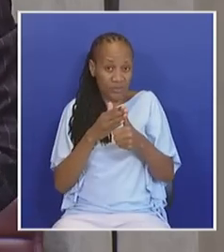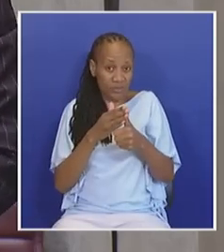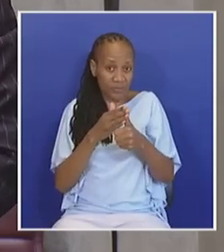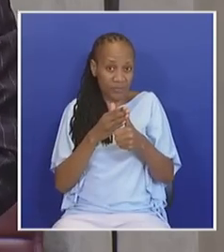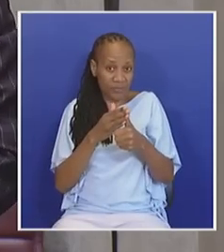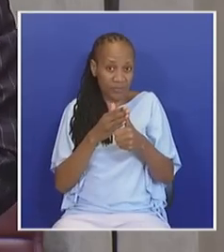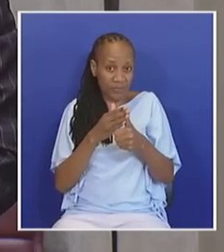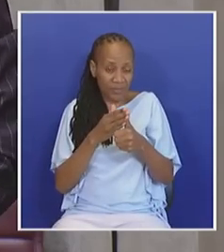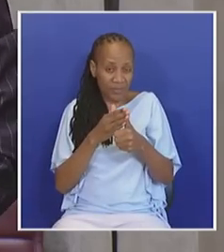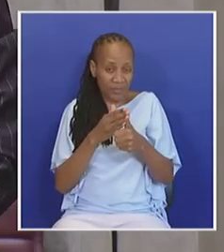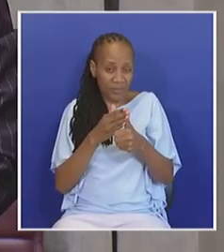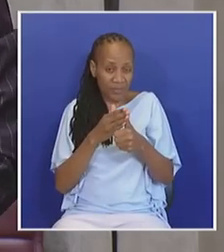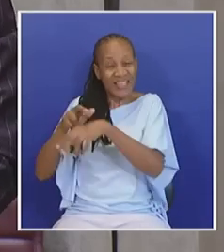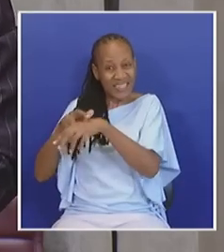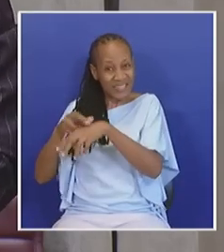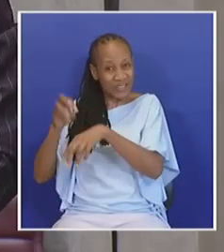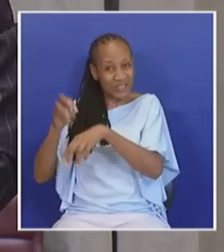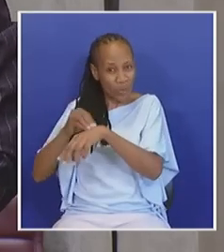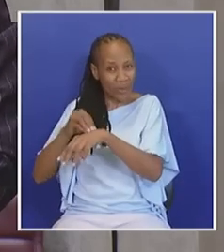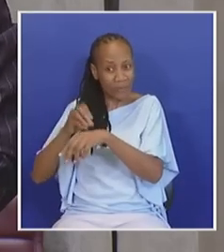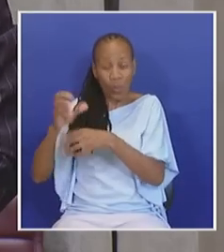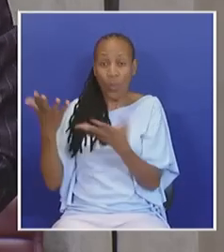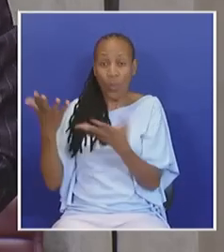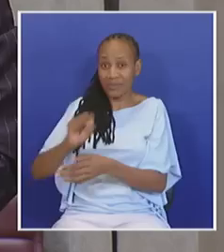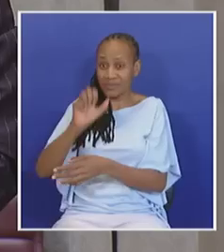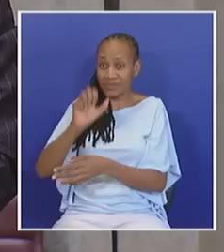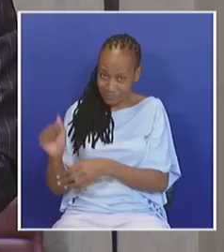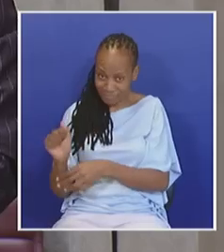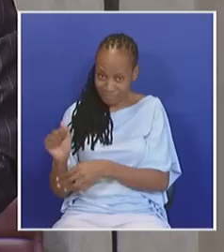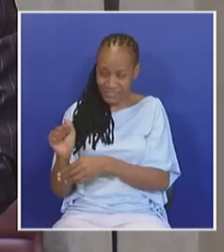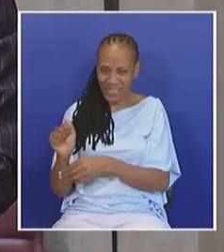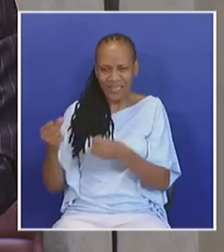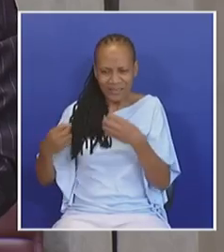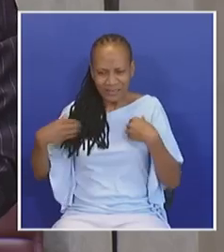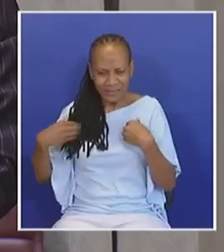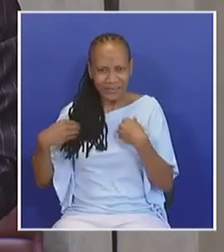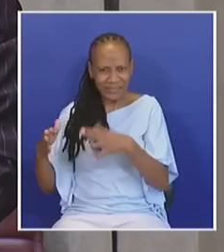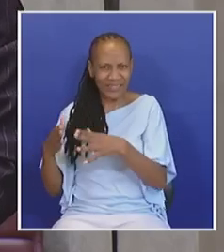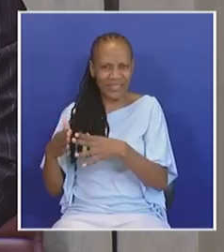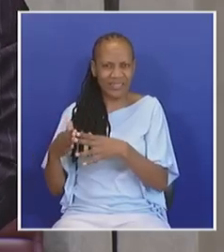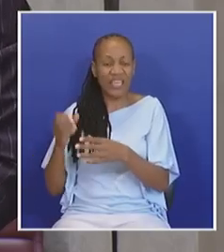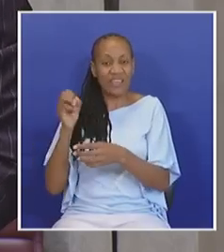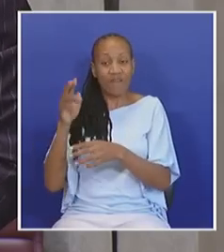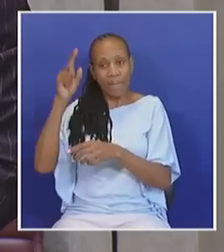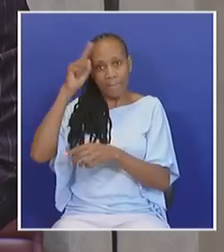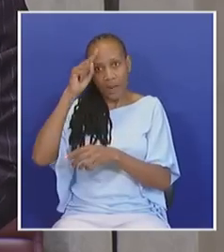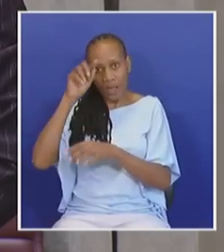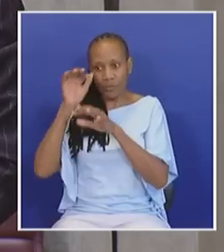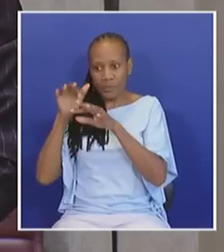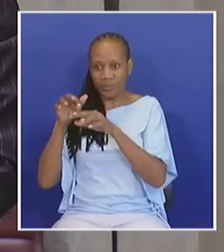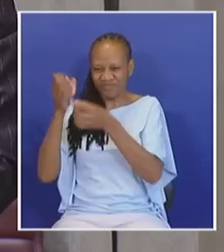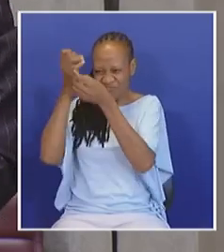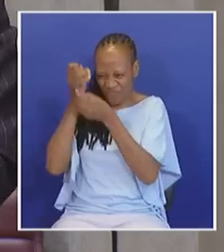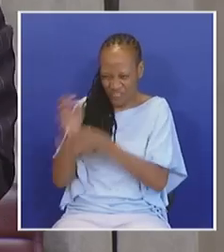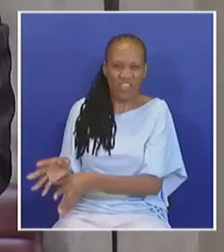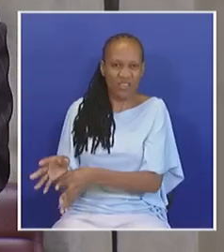and persistence of racism in South Africa was not merely a result of virulent hatred of black people inherent in a